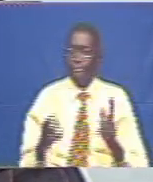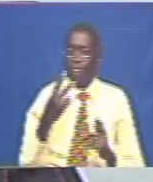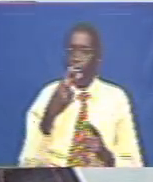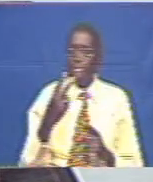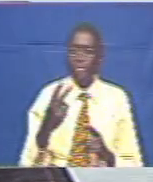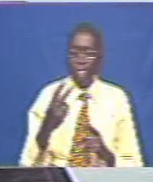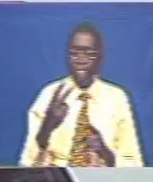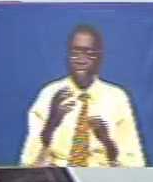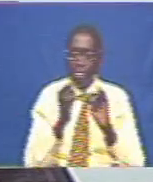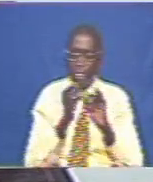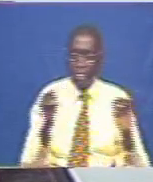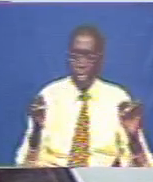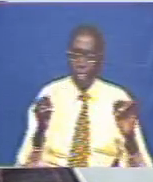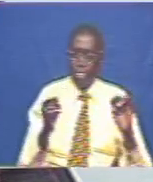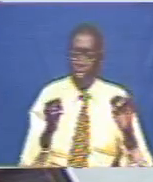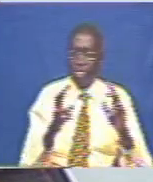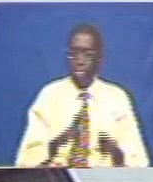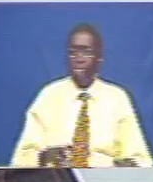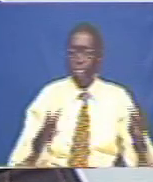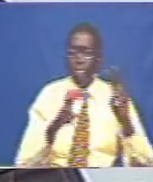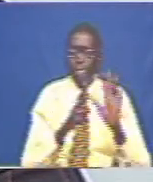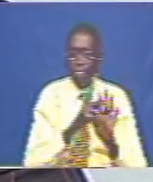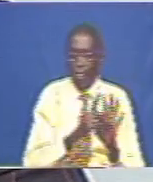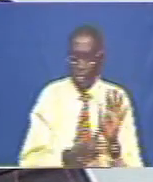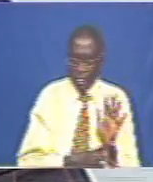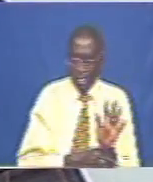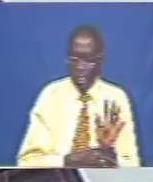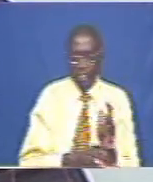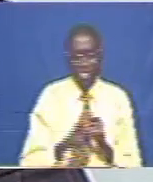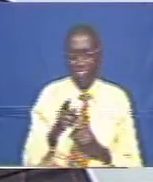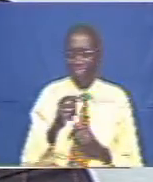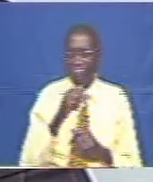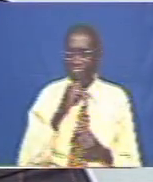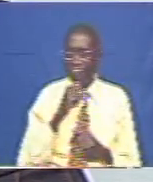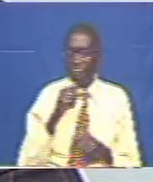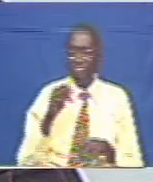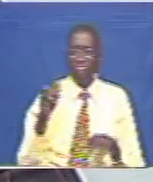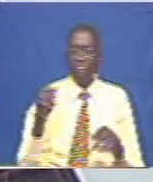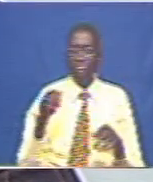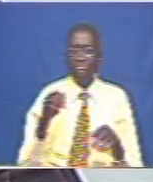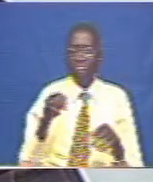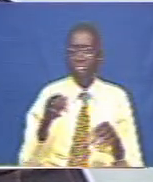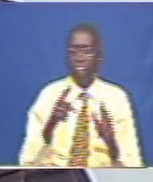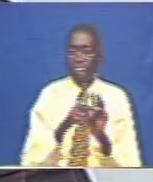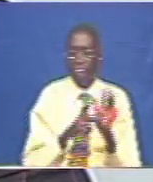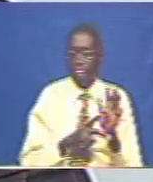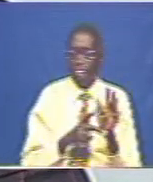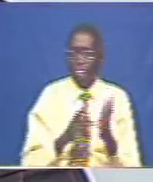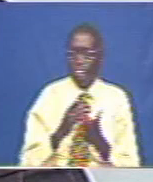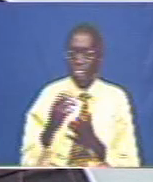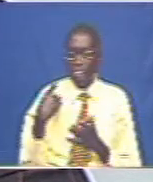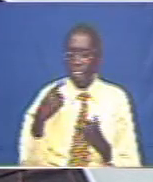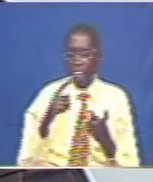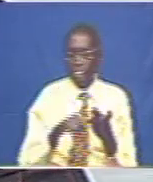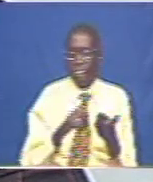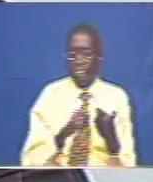cooperative identity, values and principles, you realize such like an outfit cannot be able to fit into the values and principles of a cooperative. Mm. Number two,